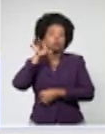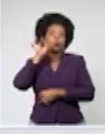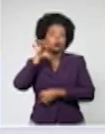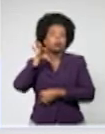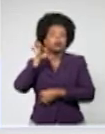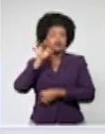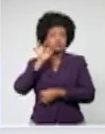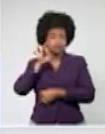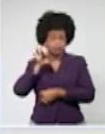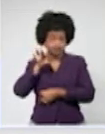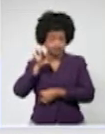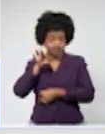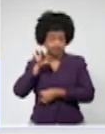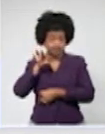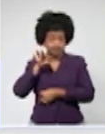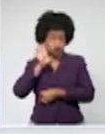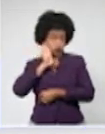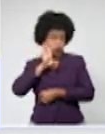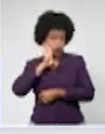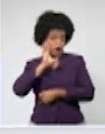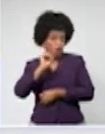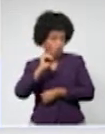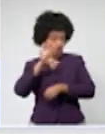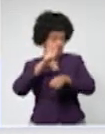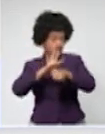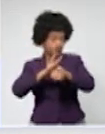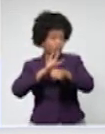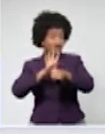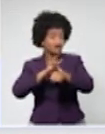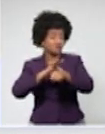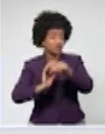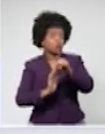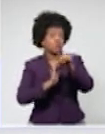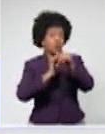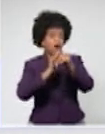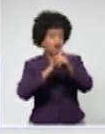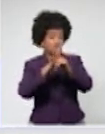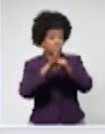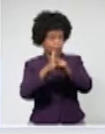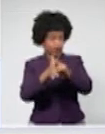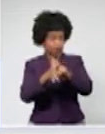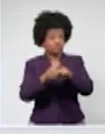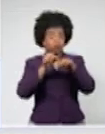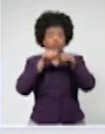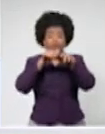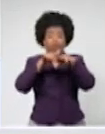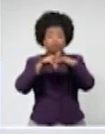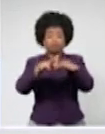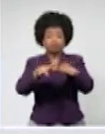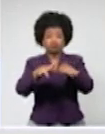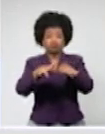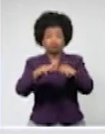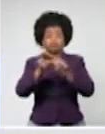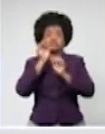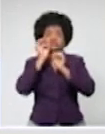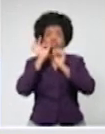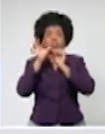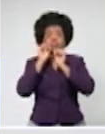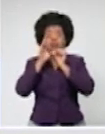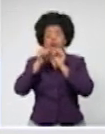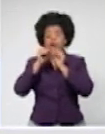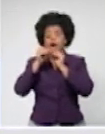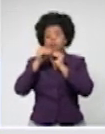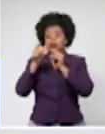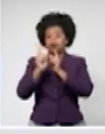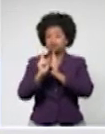our president expressed, and I quote, "We have no right to ease our behavior. We have no right to diminish the